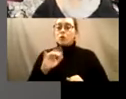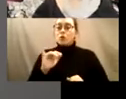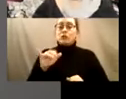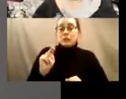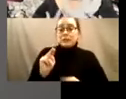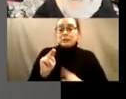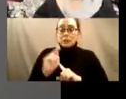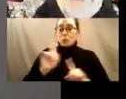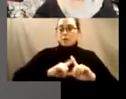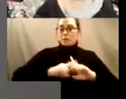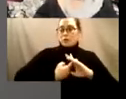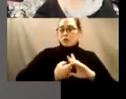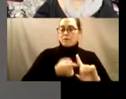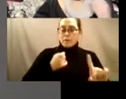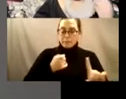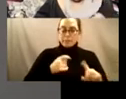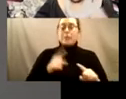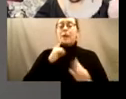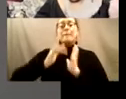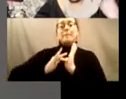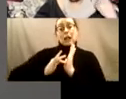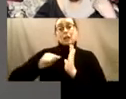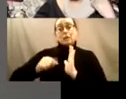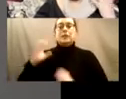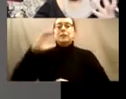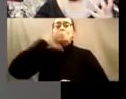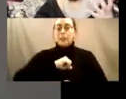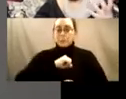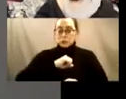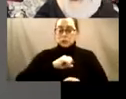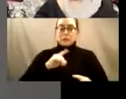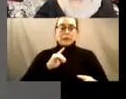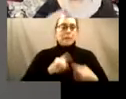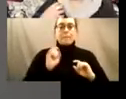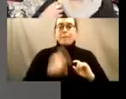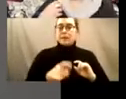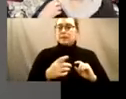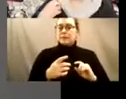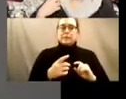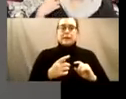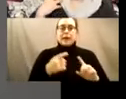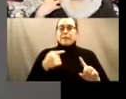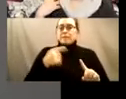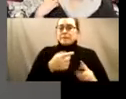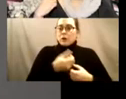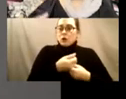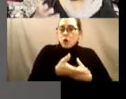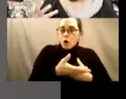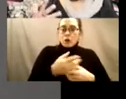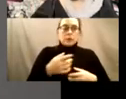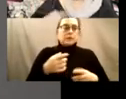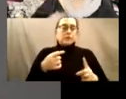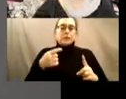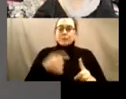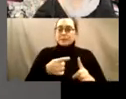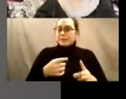this medical assumption that there's a specific injury or a specific physical trauma